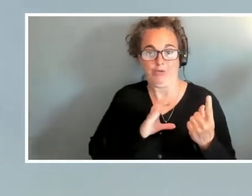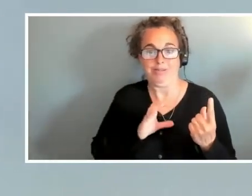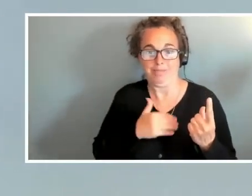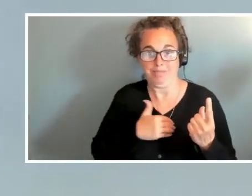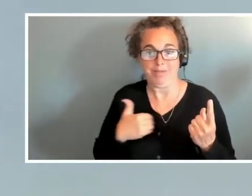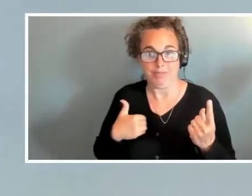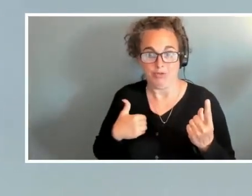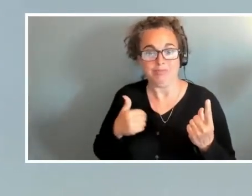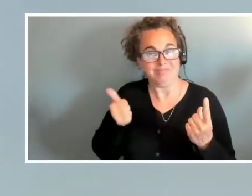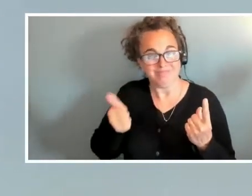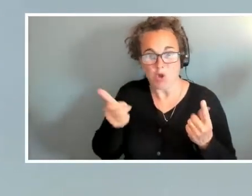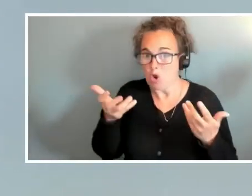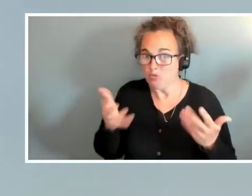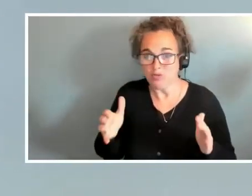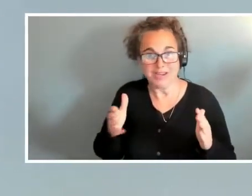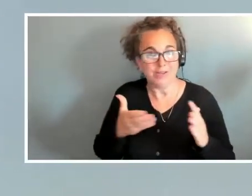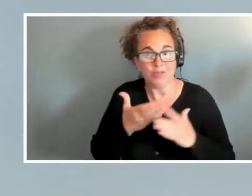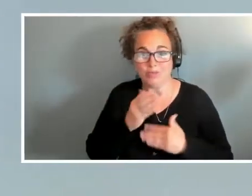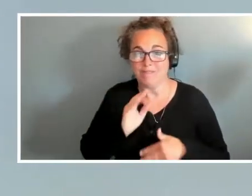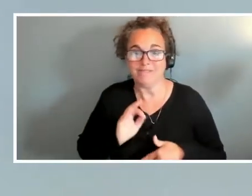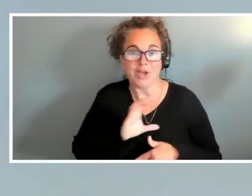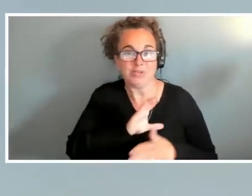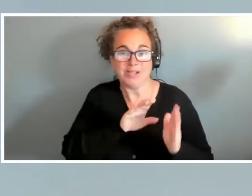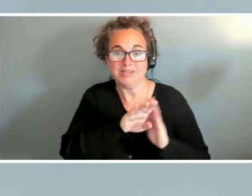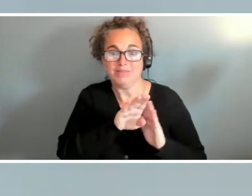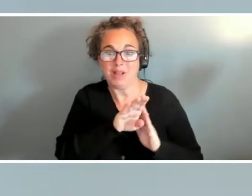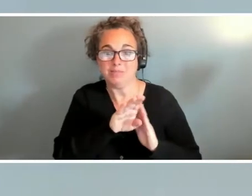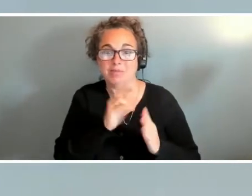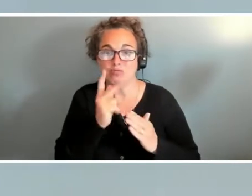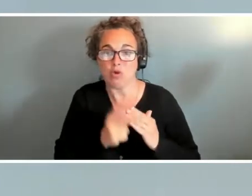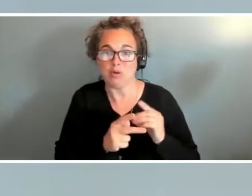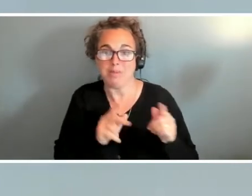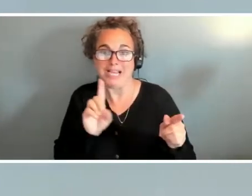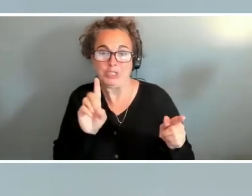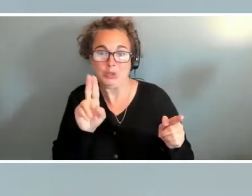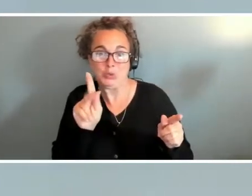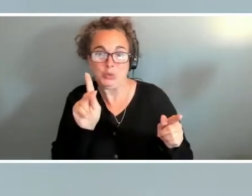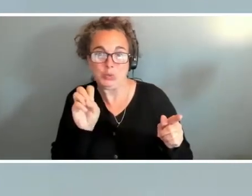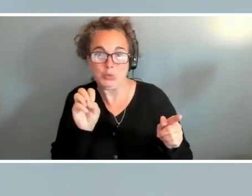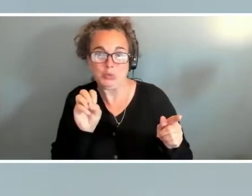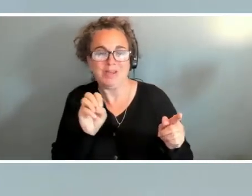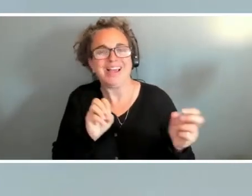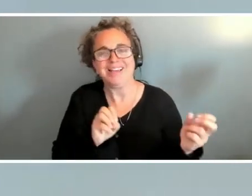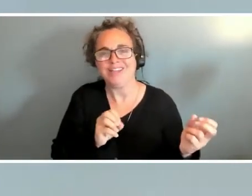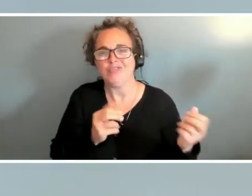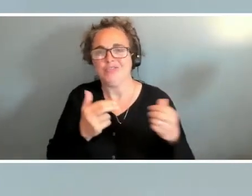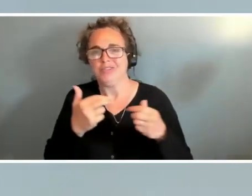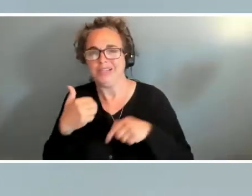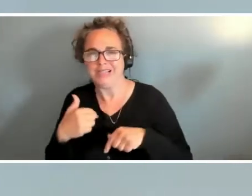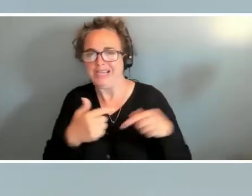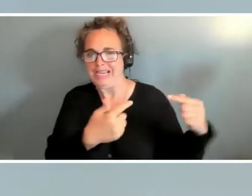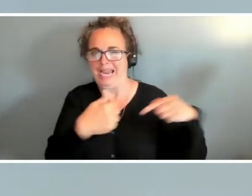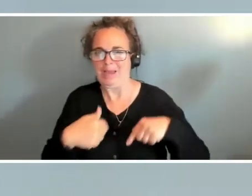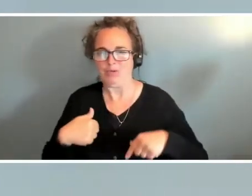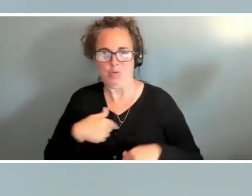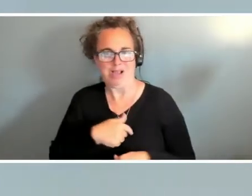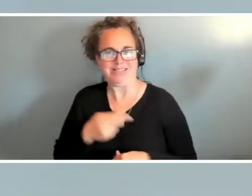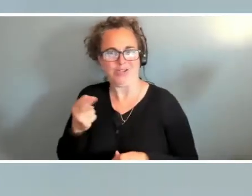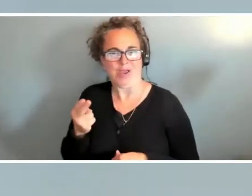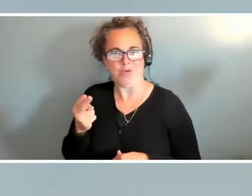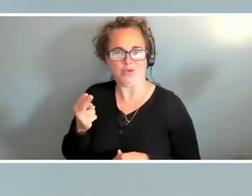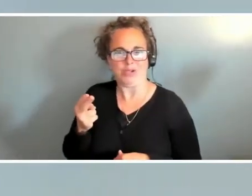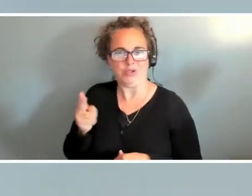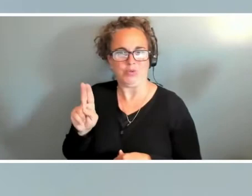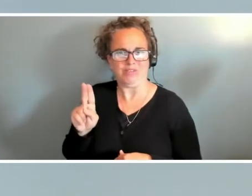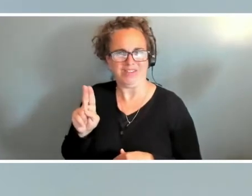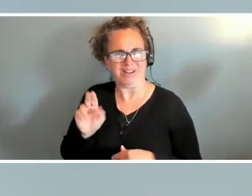had gone through the faculty development program at Duke University. And she came back to us and said, At Duke, I learned a